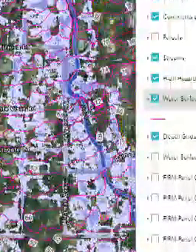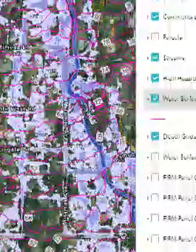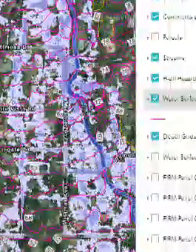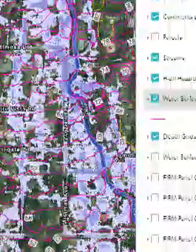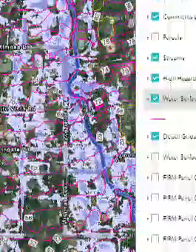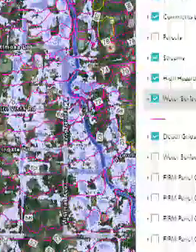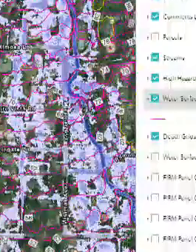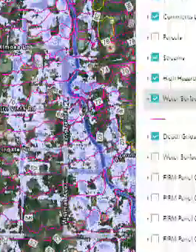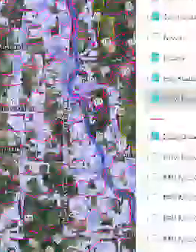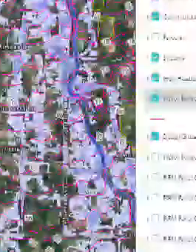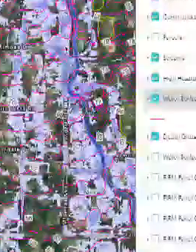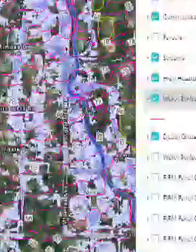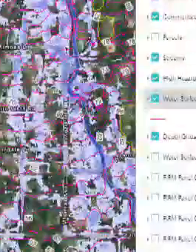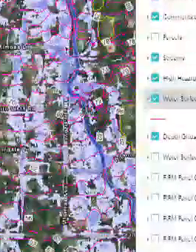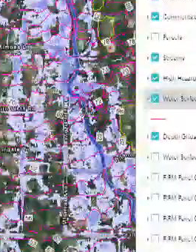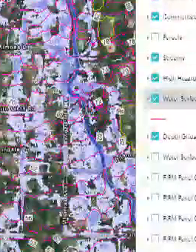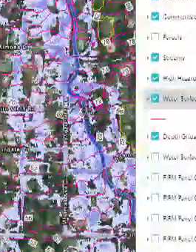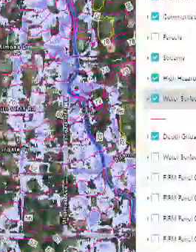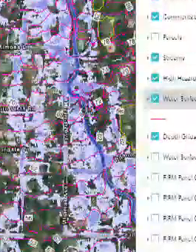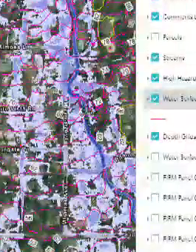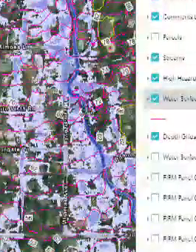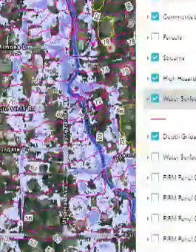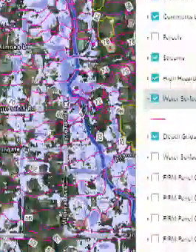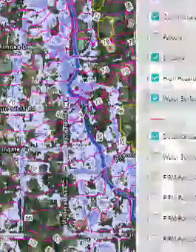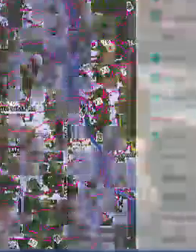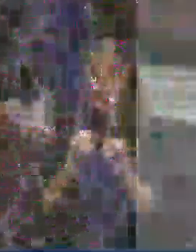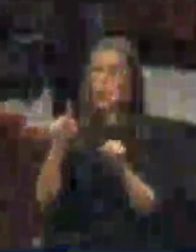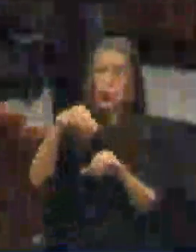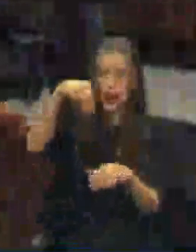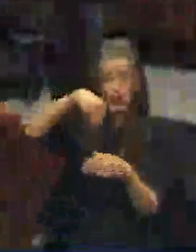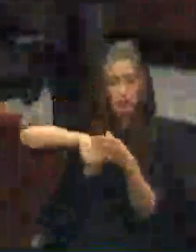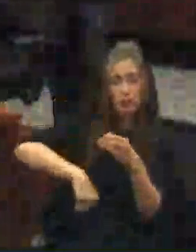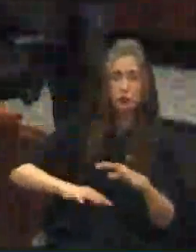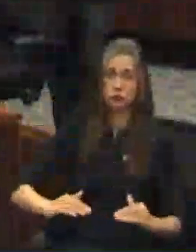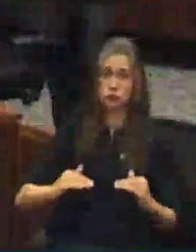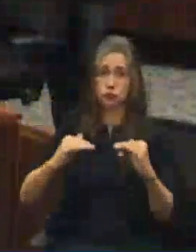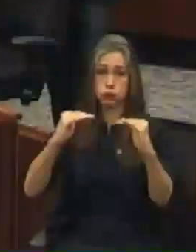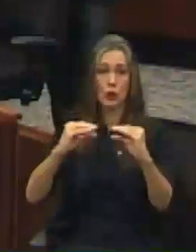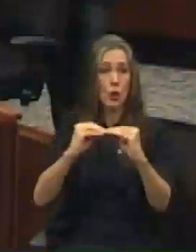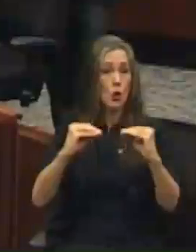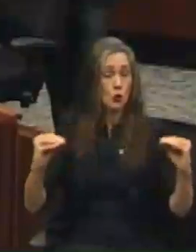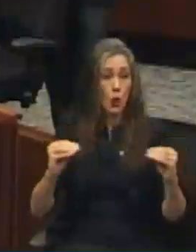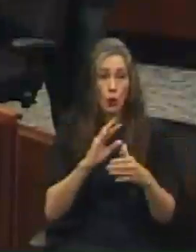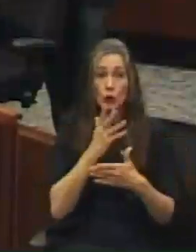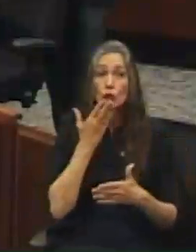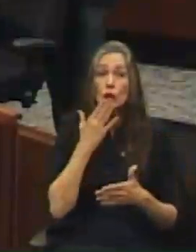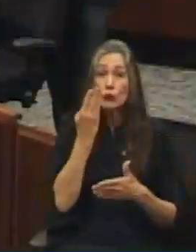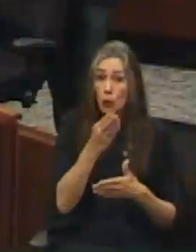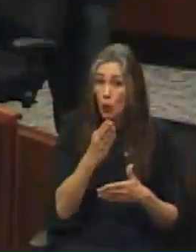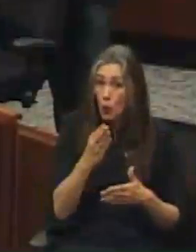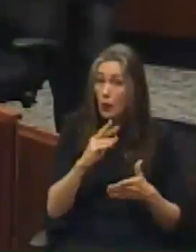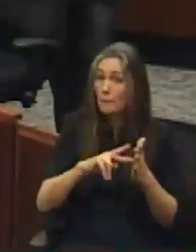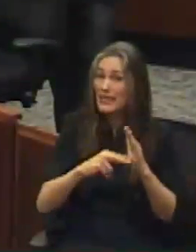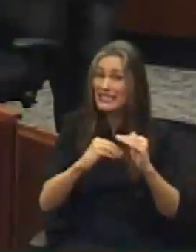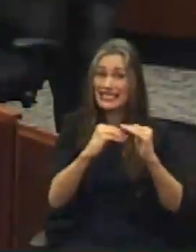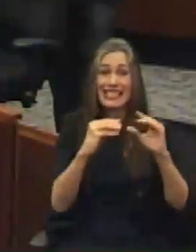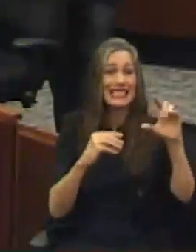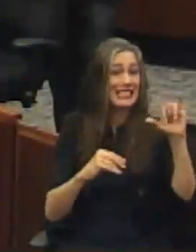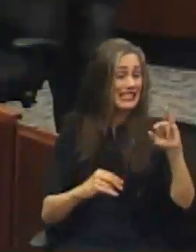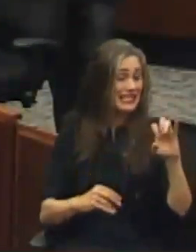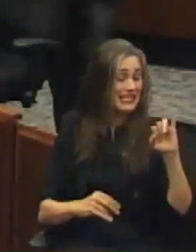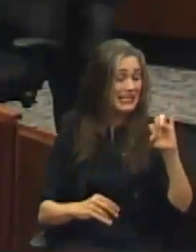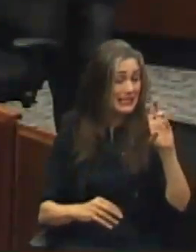to. We won't be using this to determine the advisory flood elevation, although graphically it'll tell you kind of